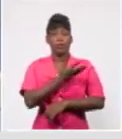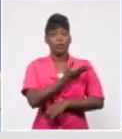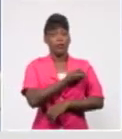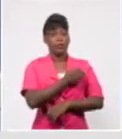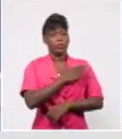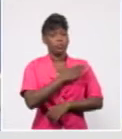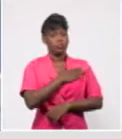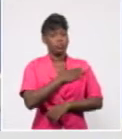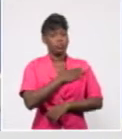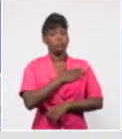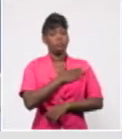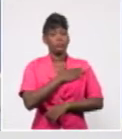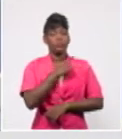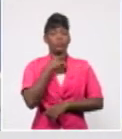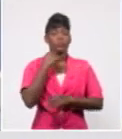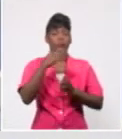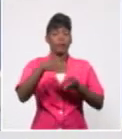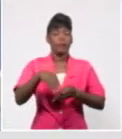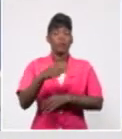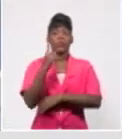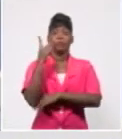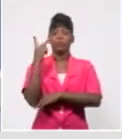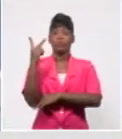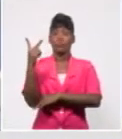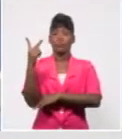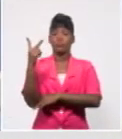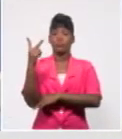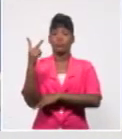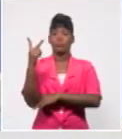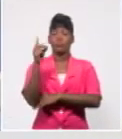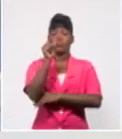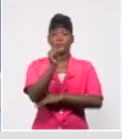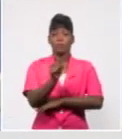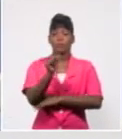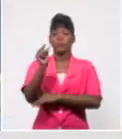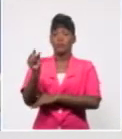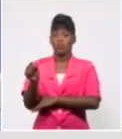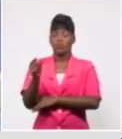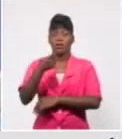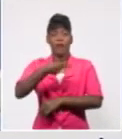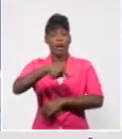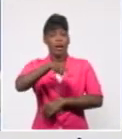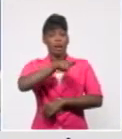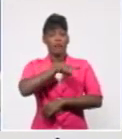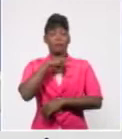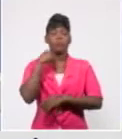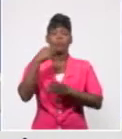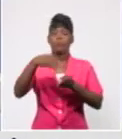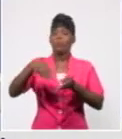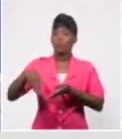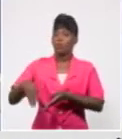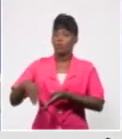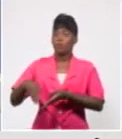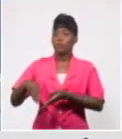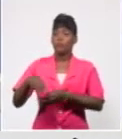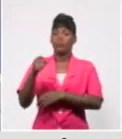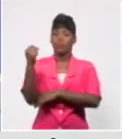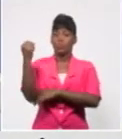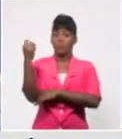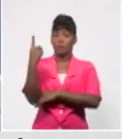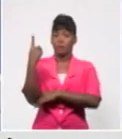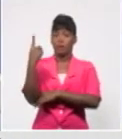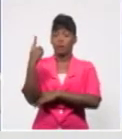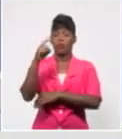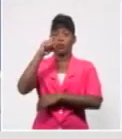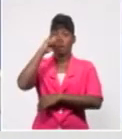male patient from San Cristobal municipality in Artemisa province. He was a confirmed case contact and suffered from